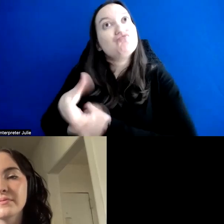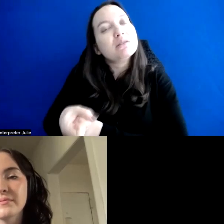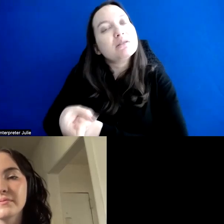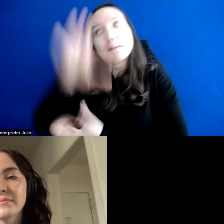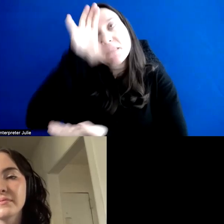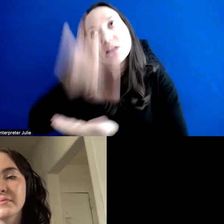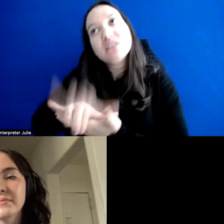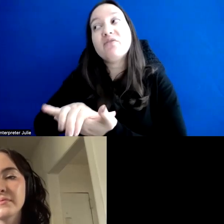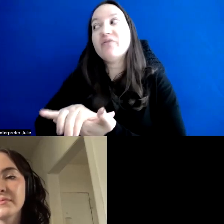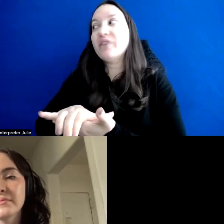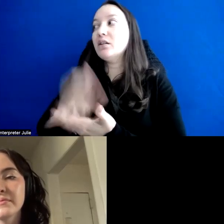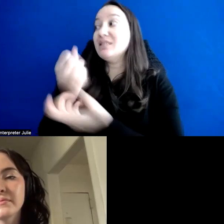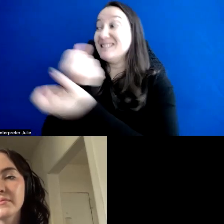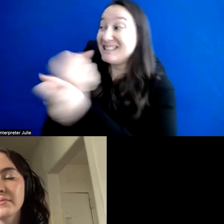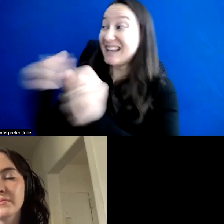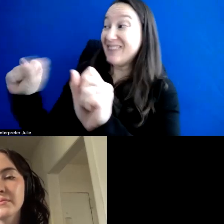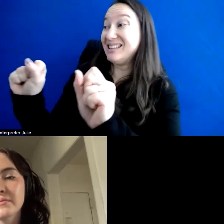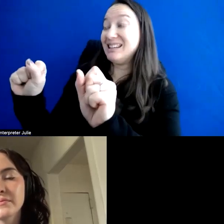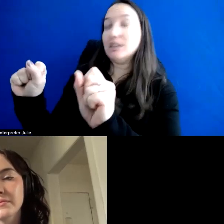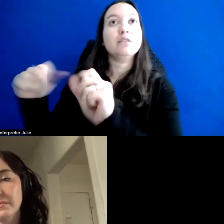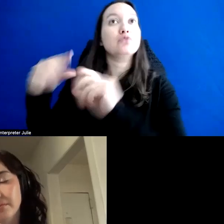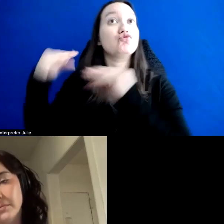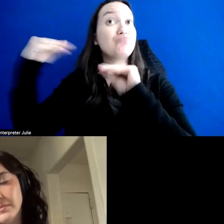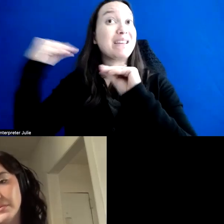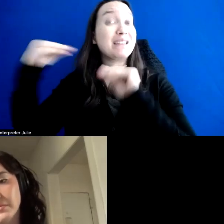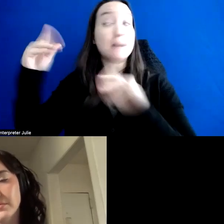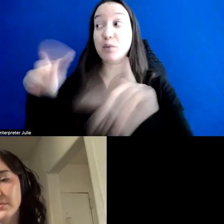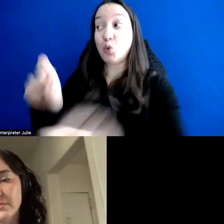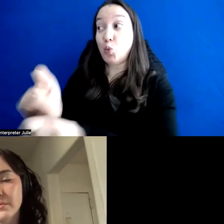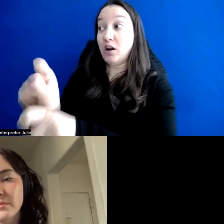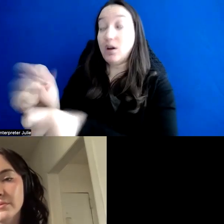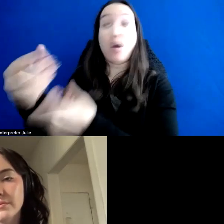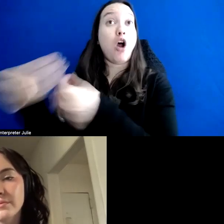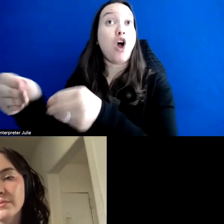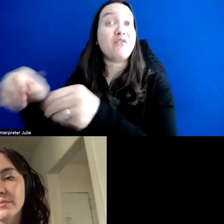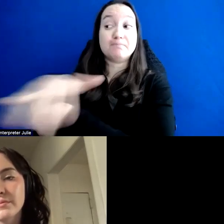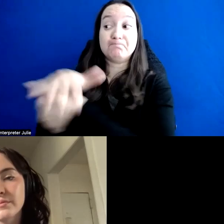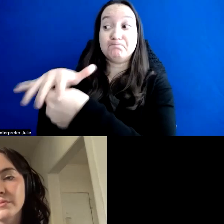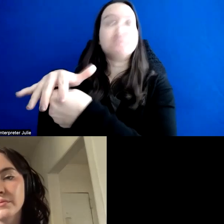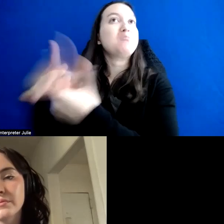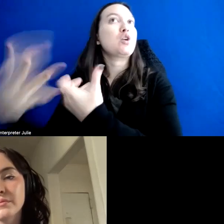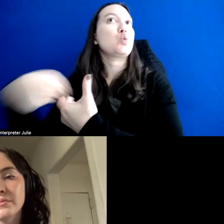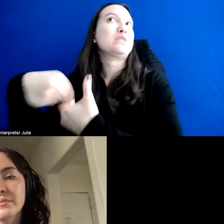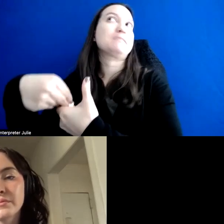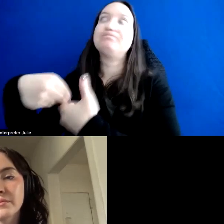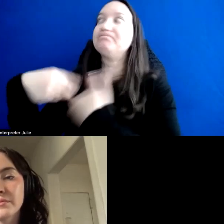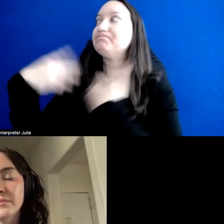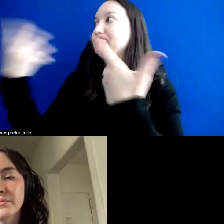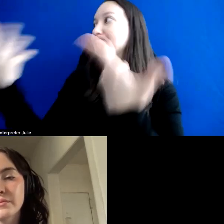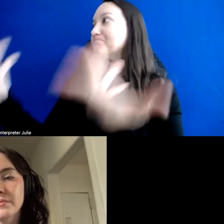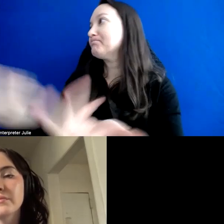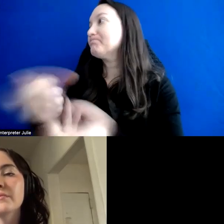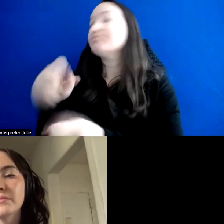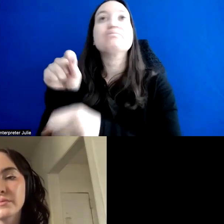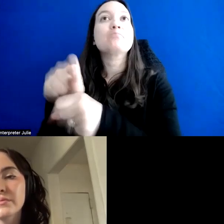the safety training for people working in an office block includes working